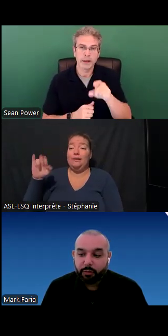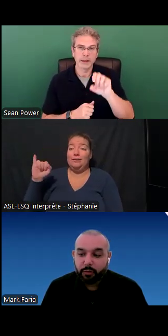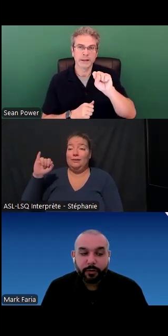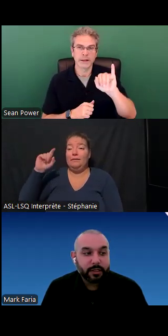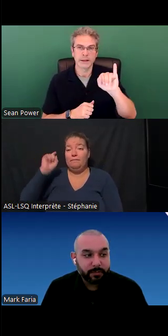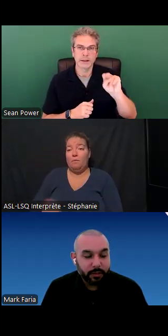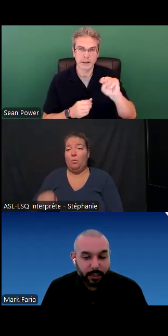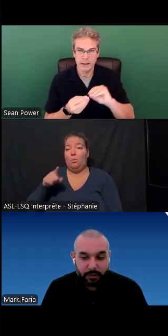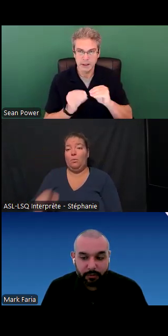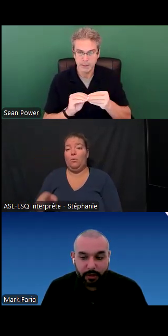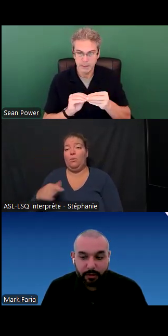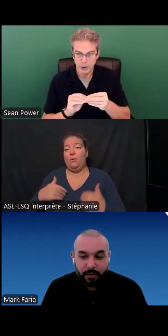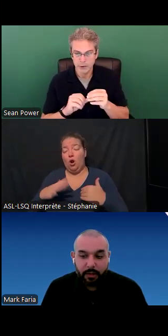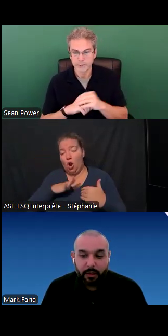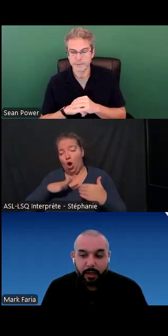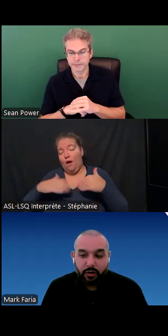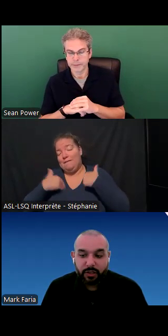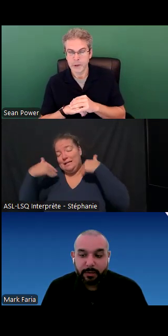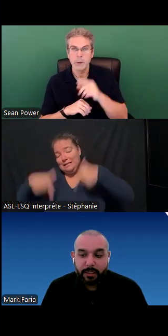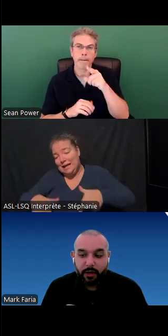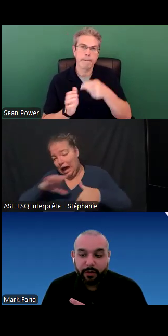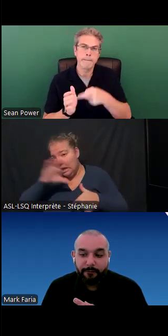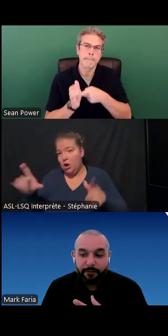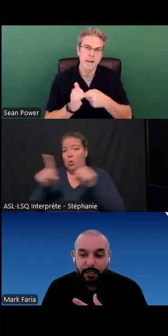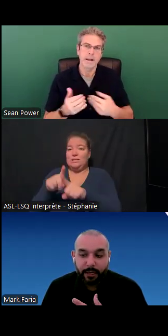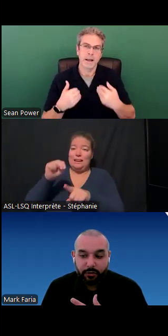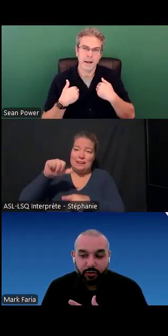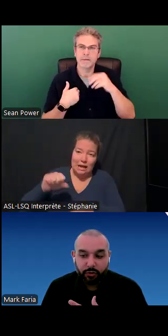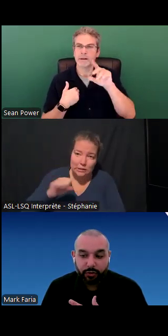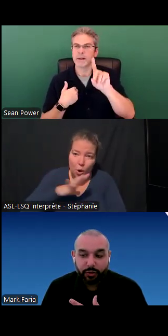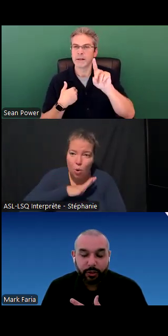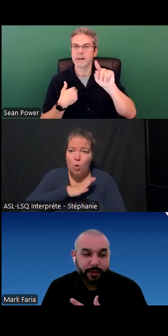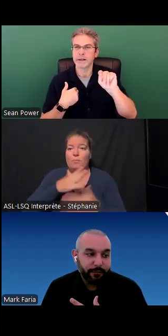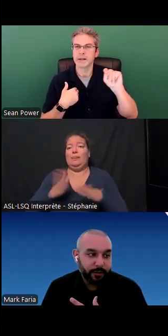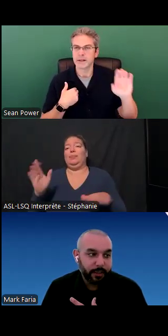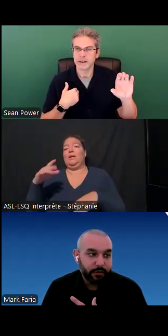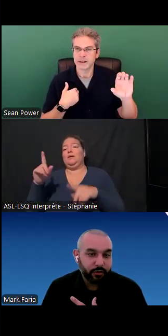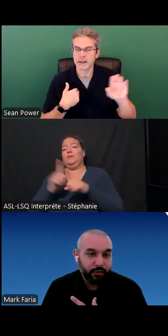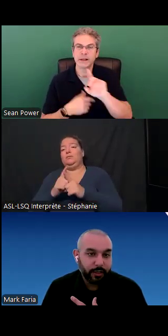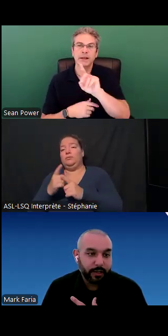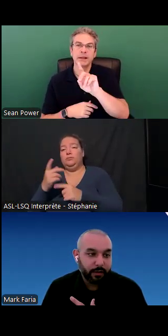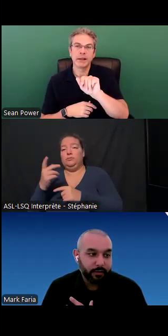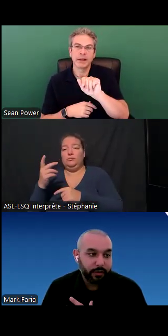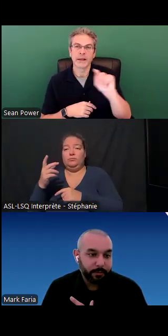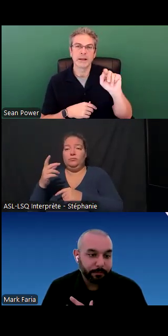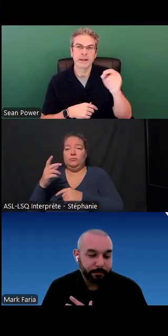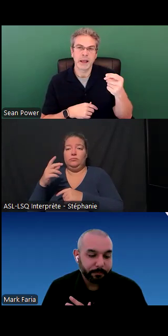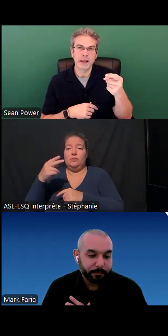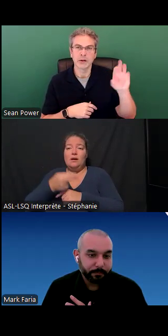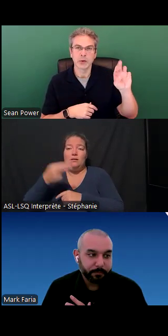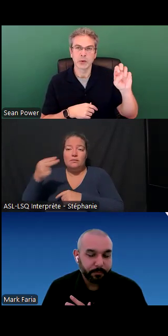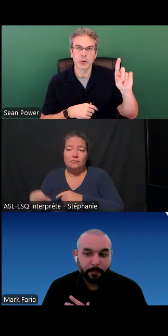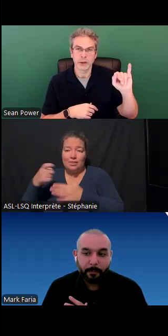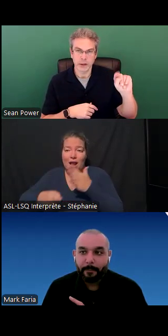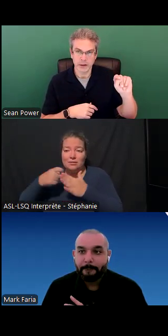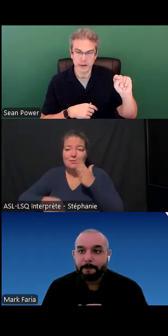must be approved for the disability tax credit, and you must be younger than 59 years old or turning 59 years old in the calendar year.